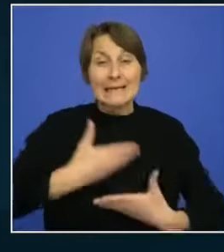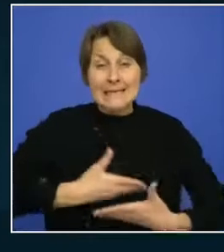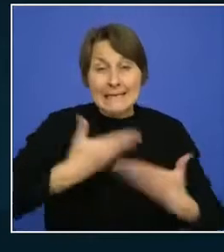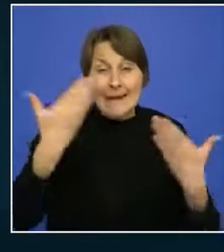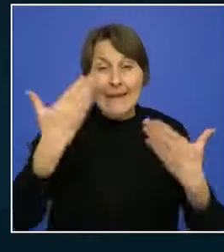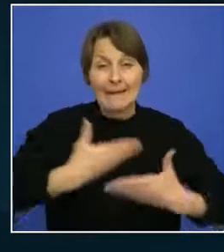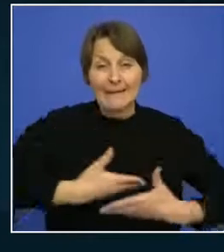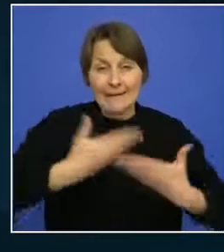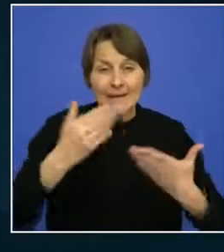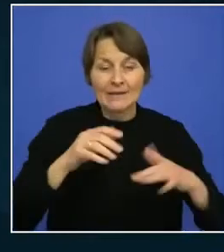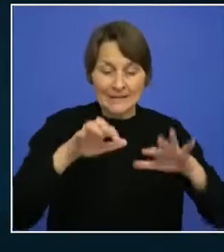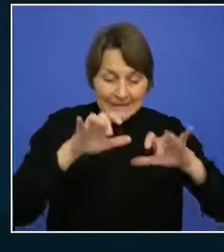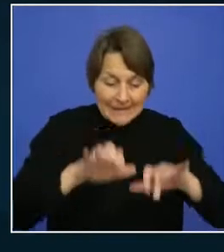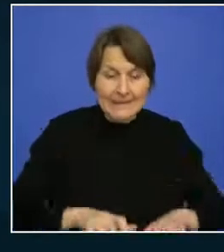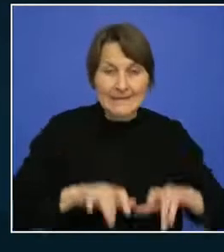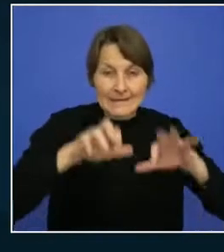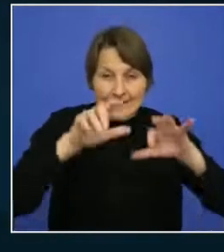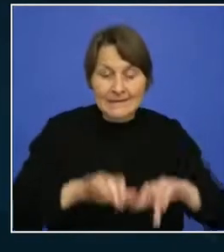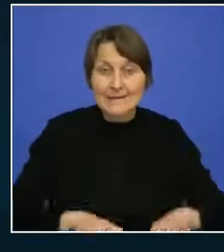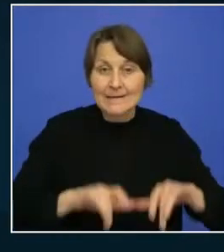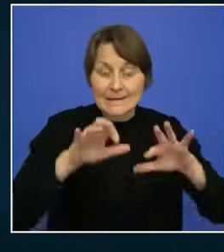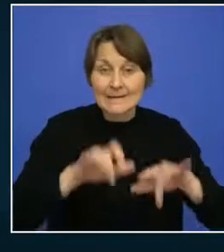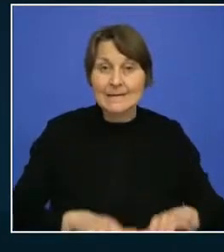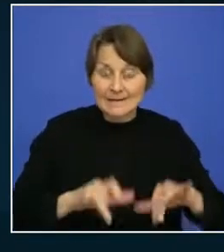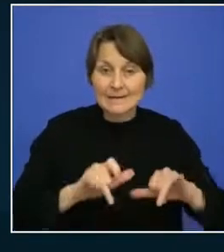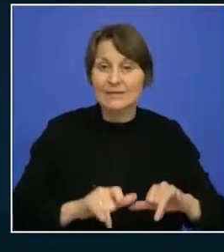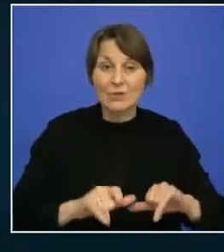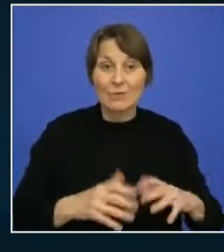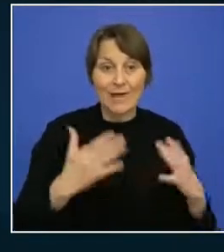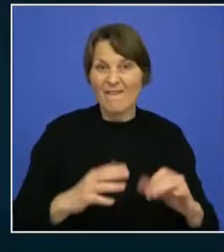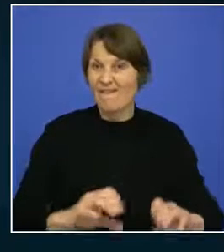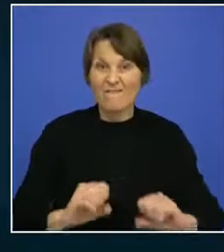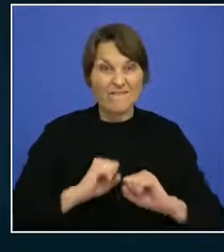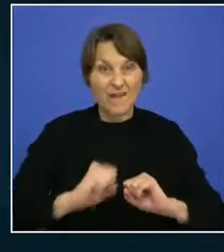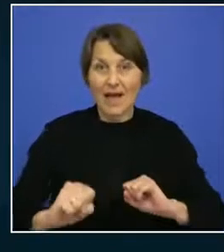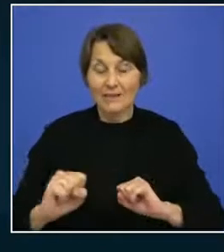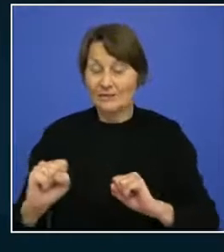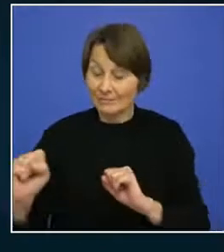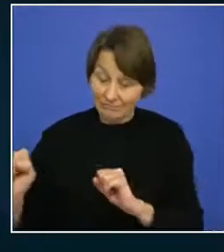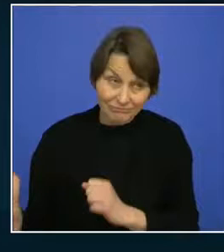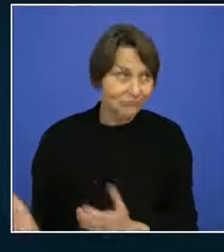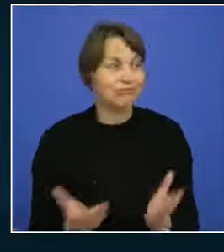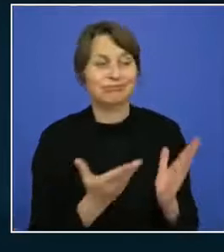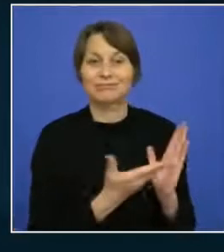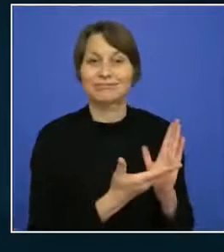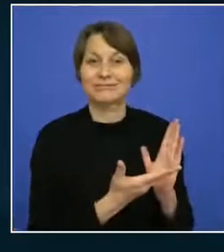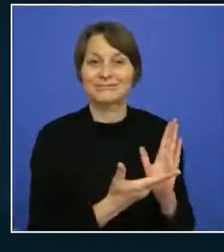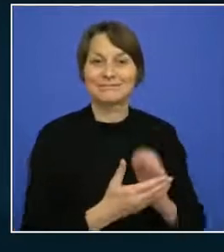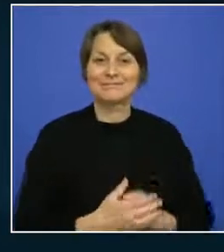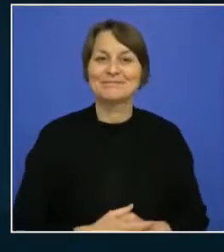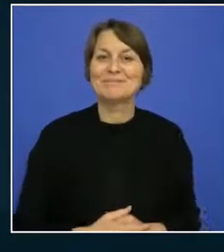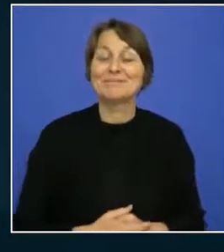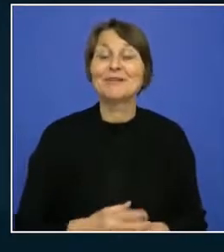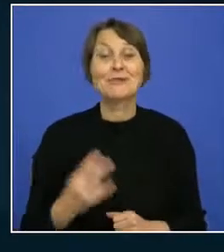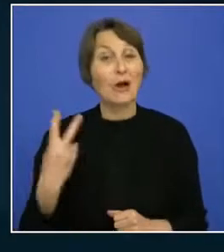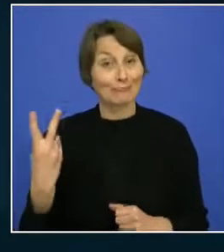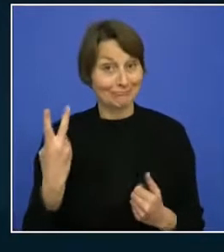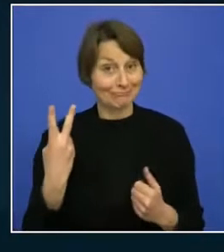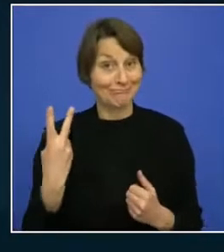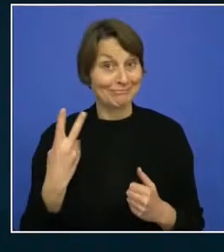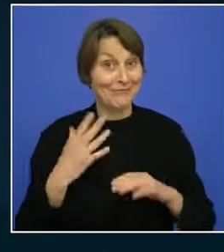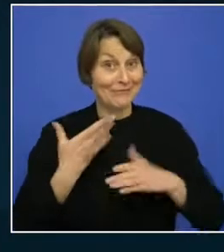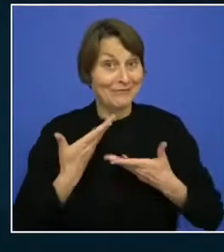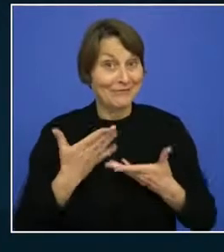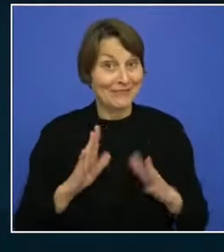and then it's faster to learn it. So that's what we did, and our goals were that we